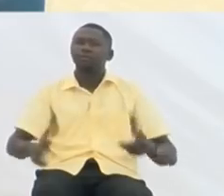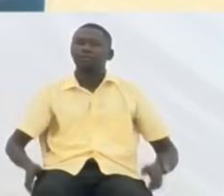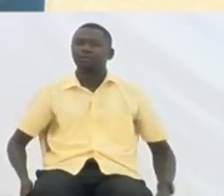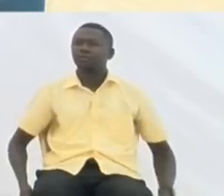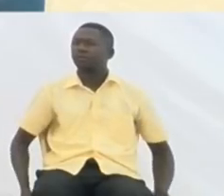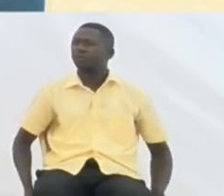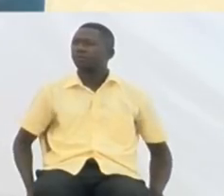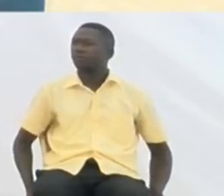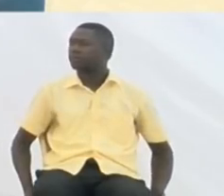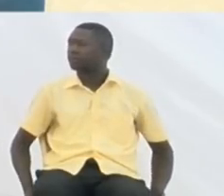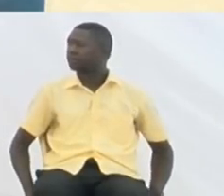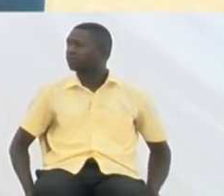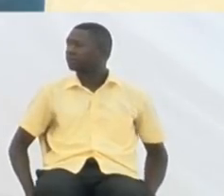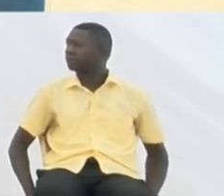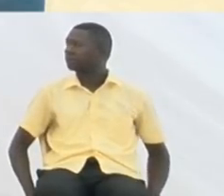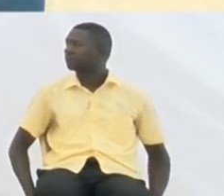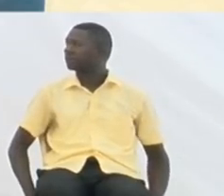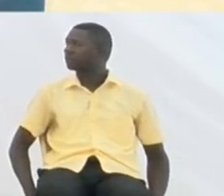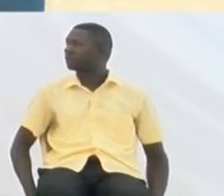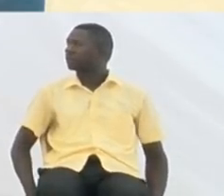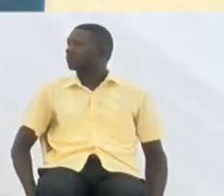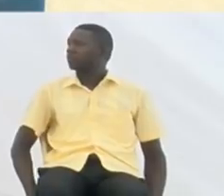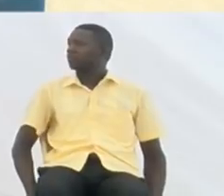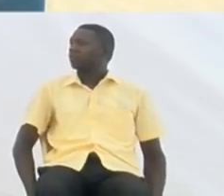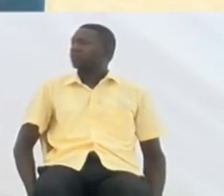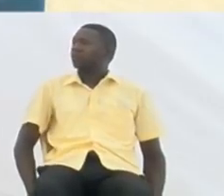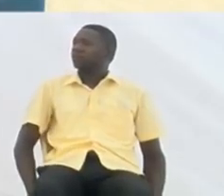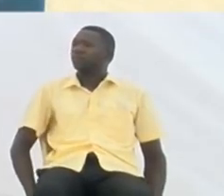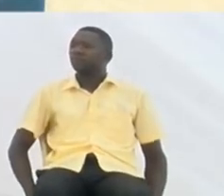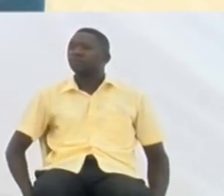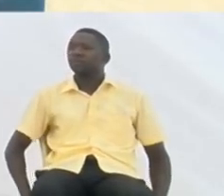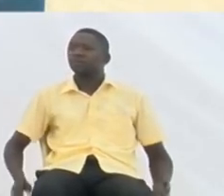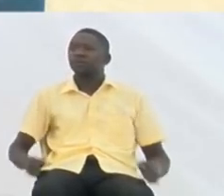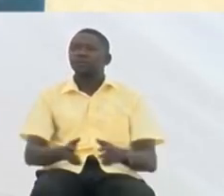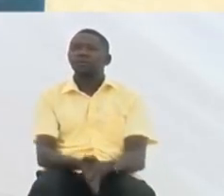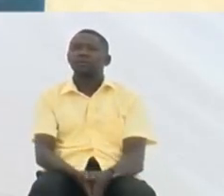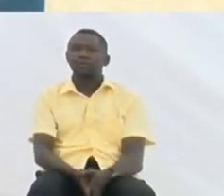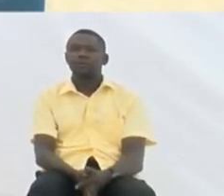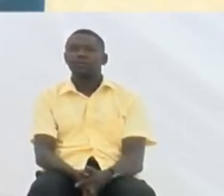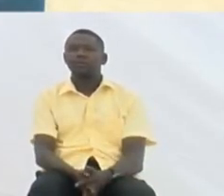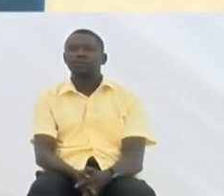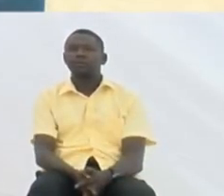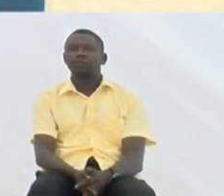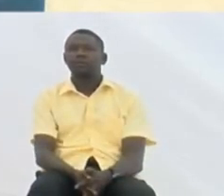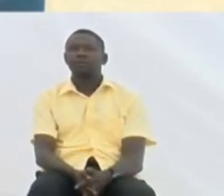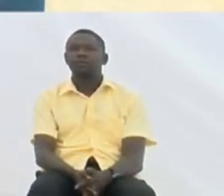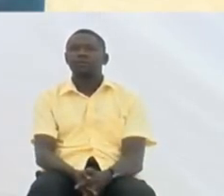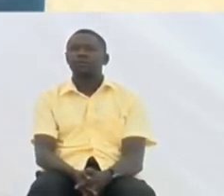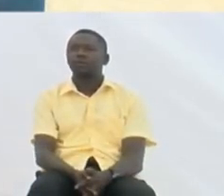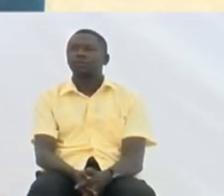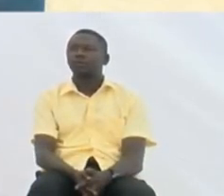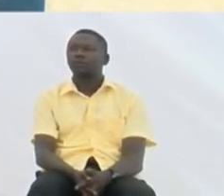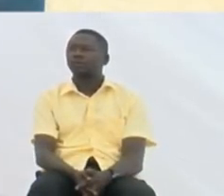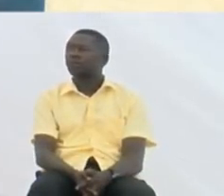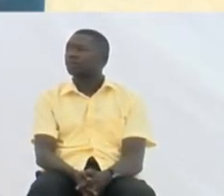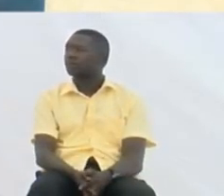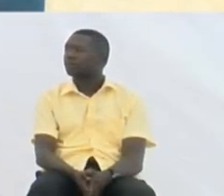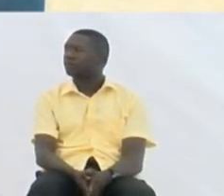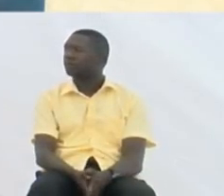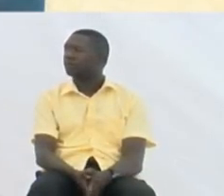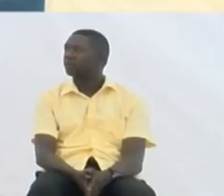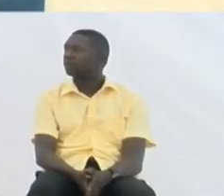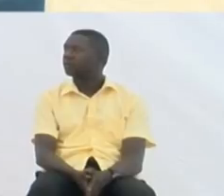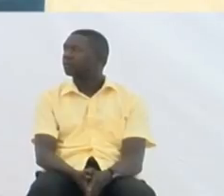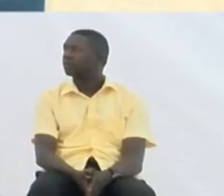Akuzo. Ikalija. Yo, ning ata akuzi seduman din din na ngasindi ma akutu